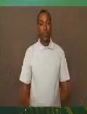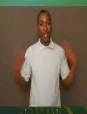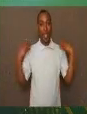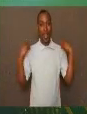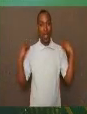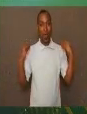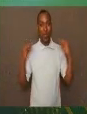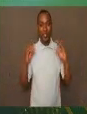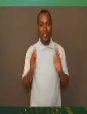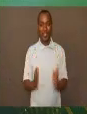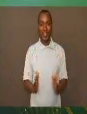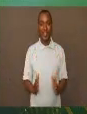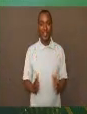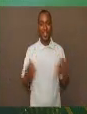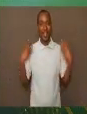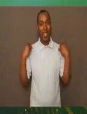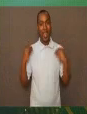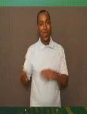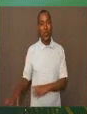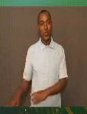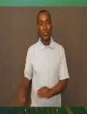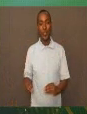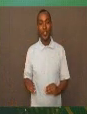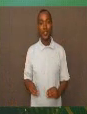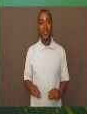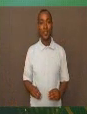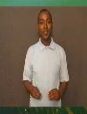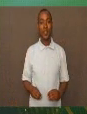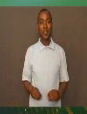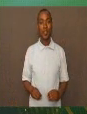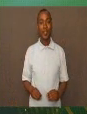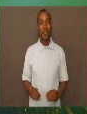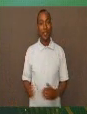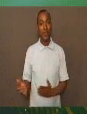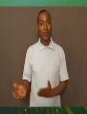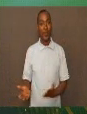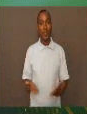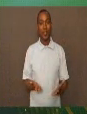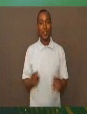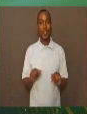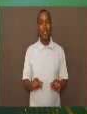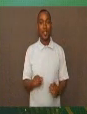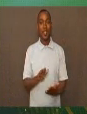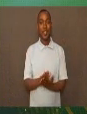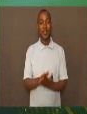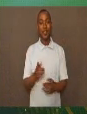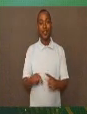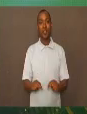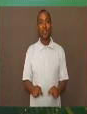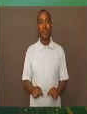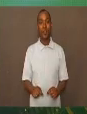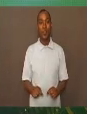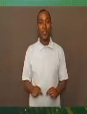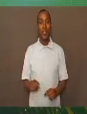Hello, teacher. Hello, students. Welcome to today's lesson